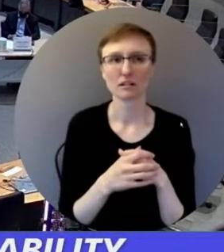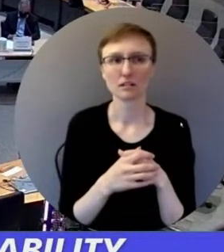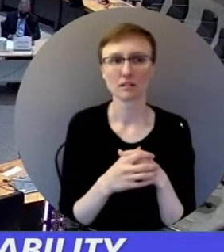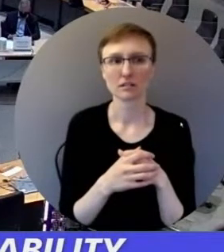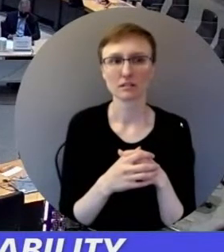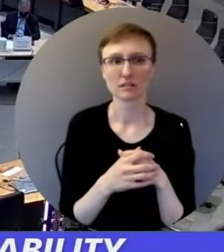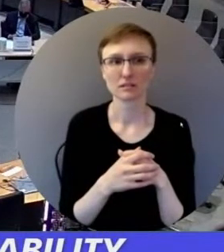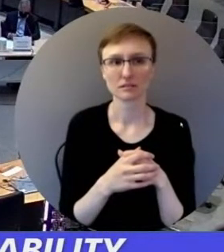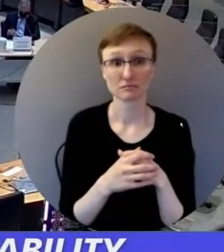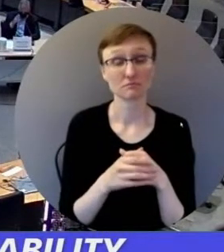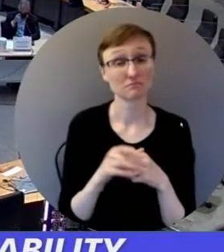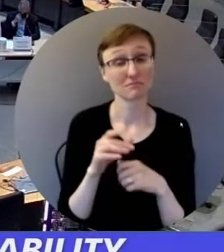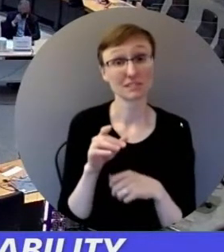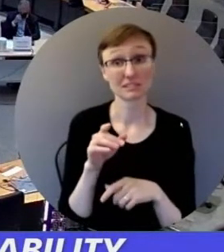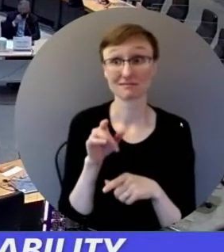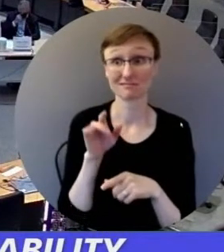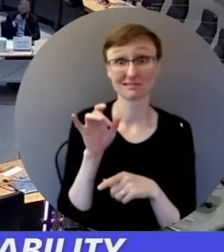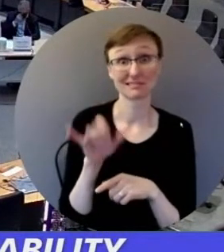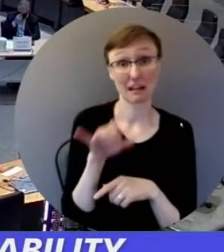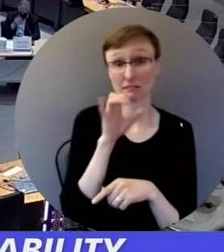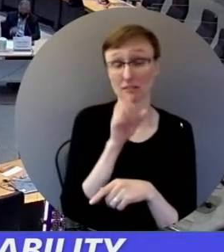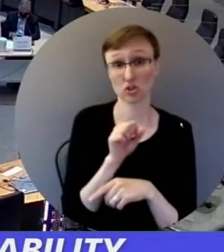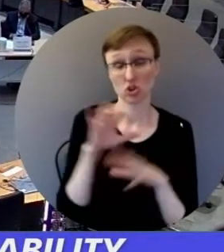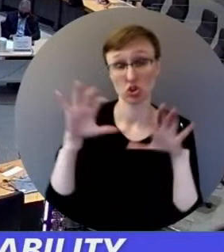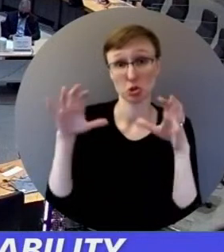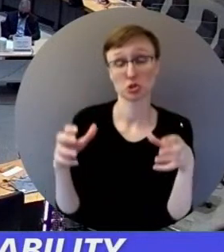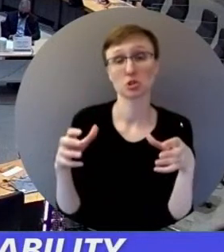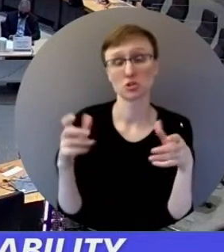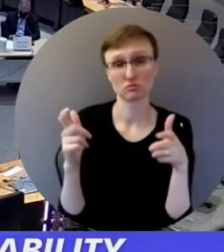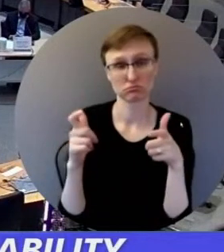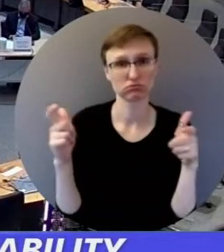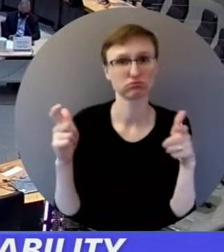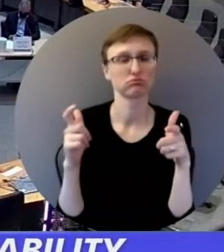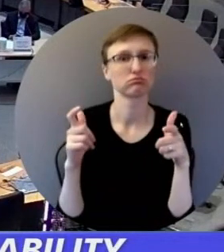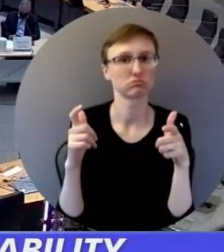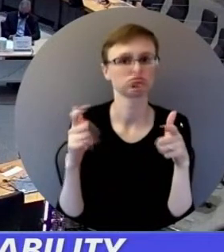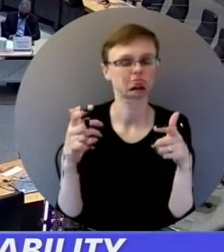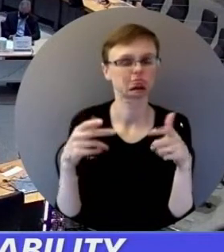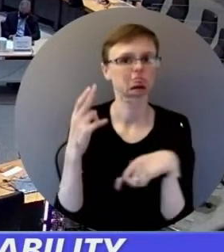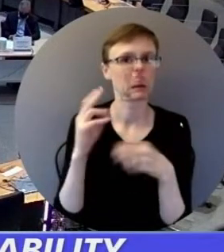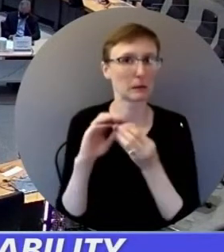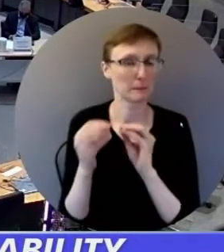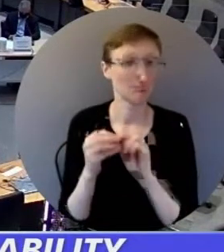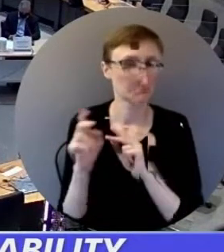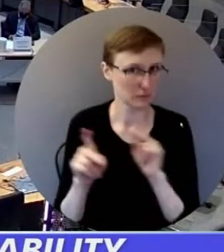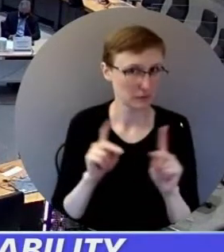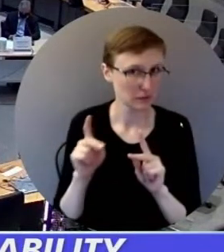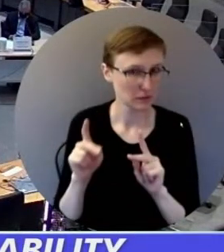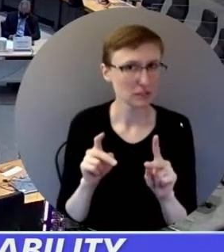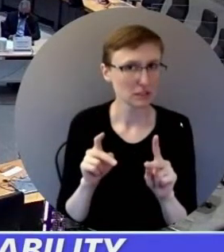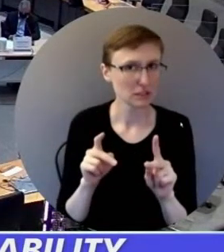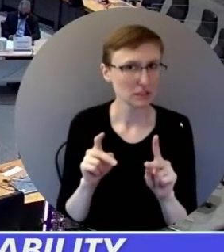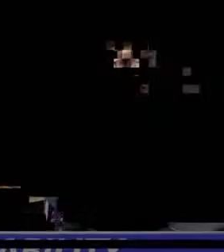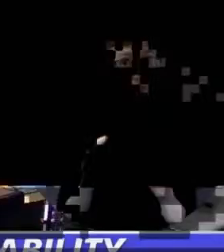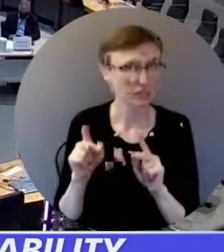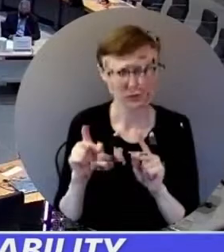largest population demographic in the city in terms of just raw numbers. So are you still concerned, Dr. Etches and for